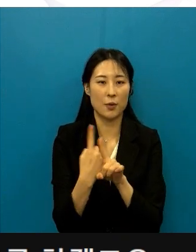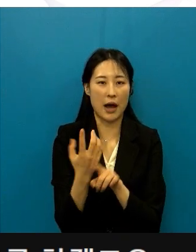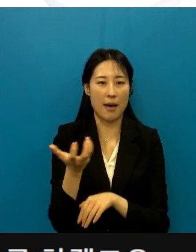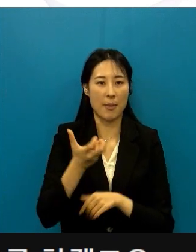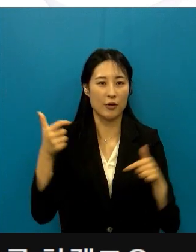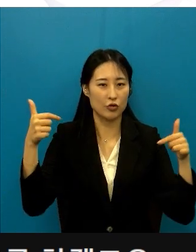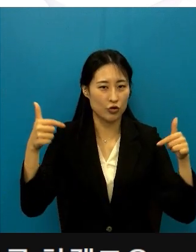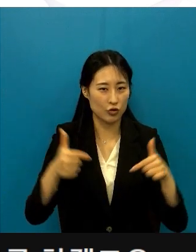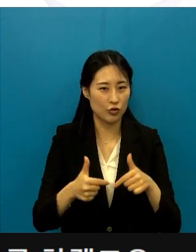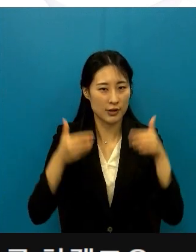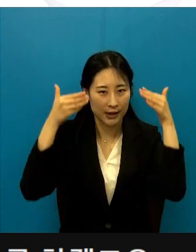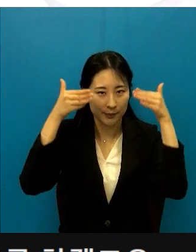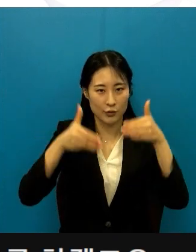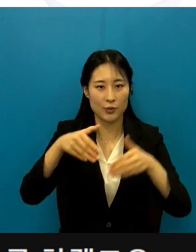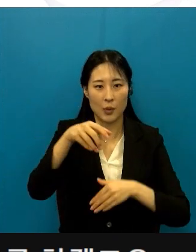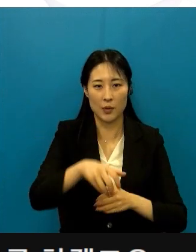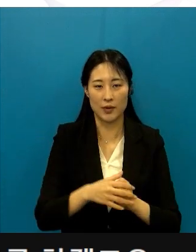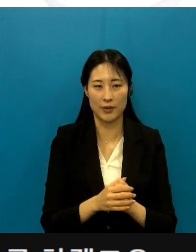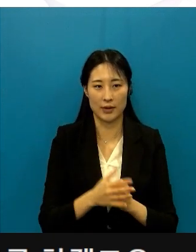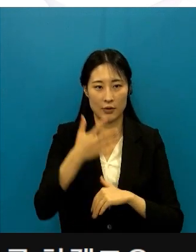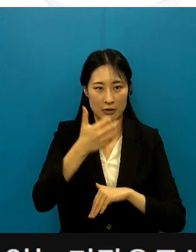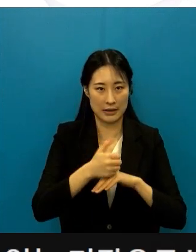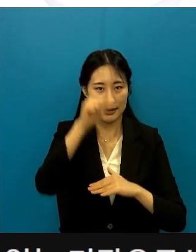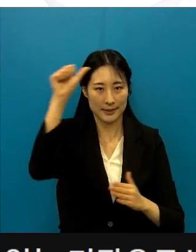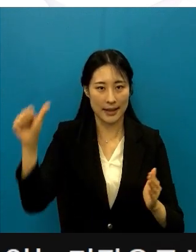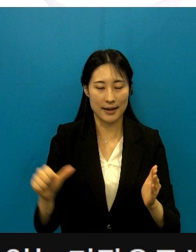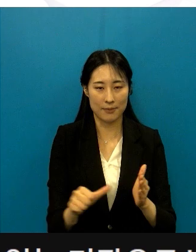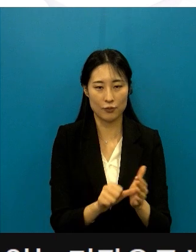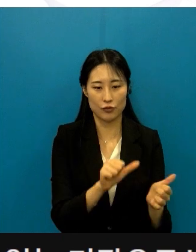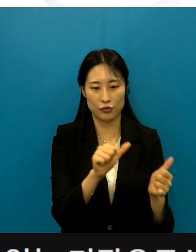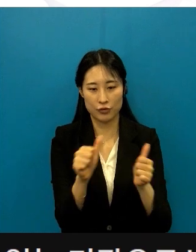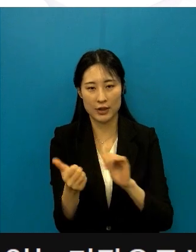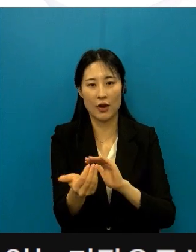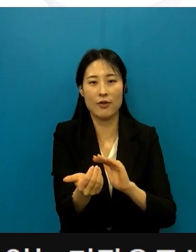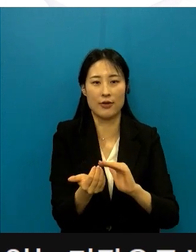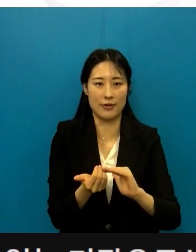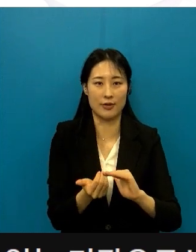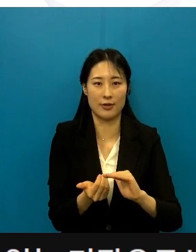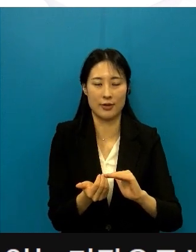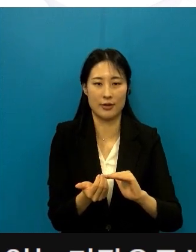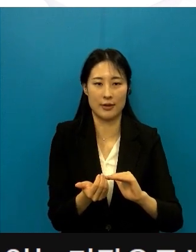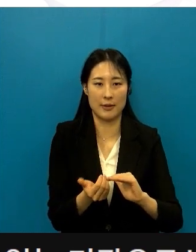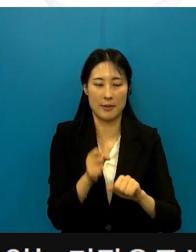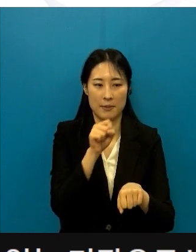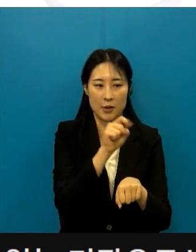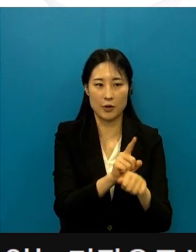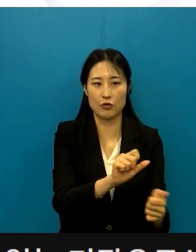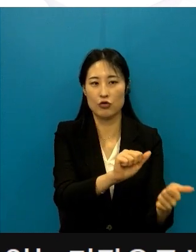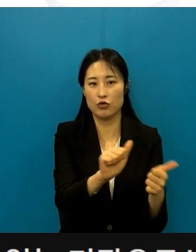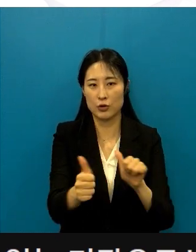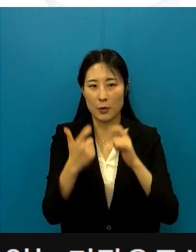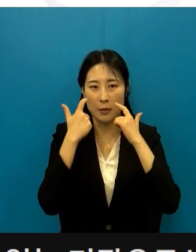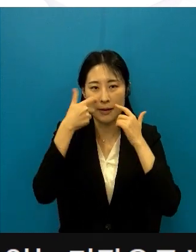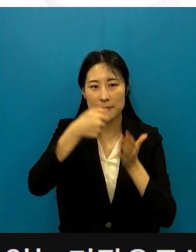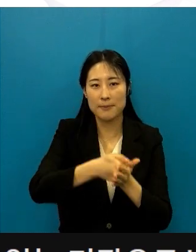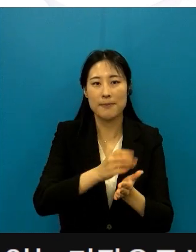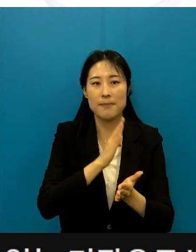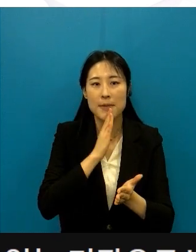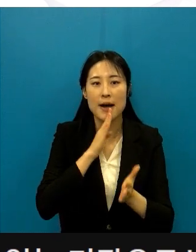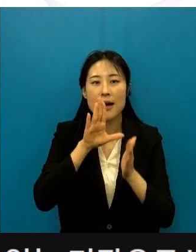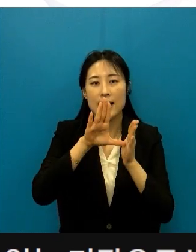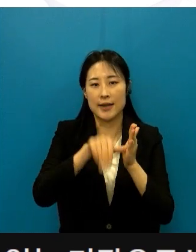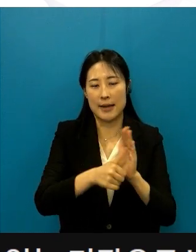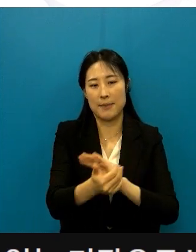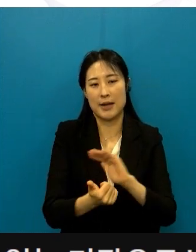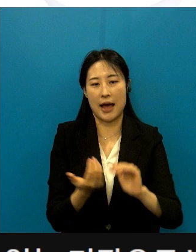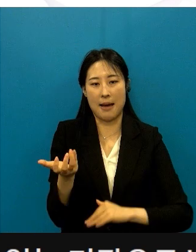life, when the dying process has already started, a hospice will provide the kind of care to ease death.